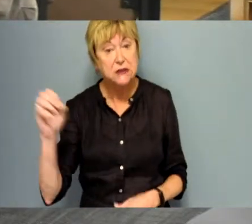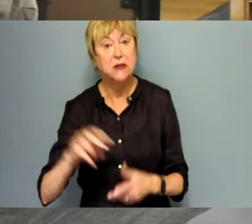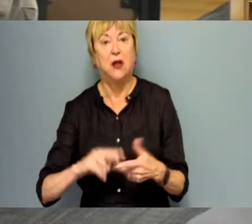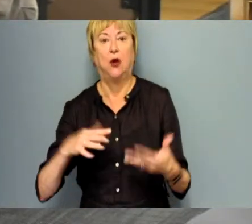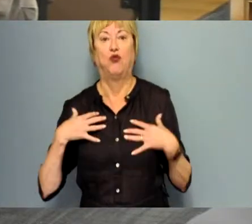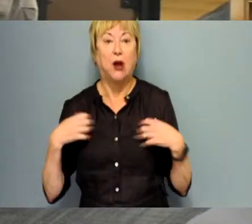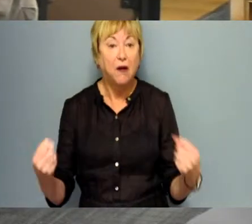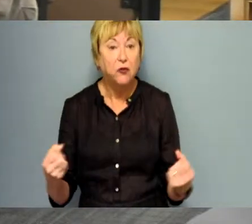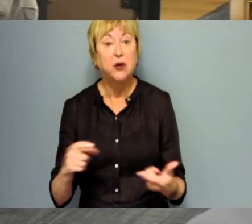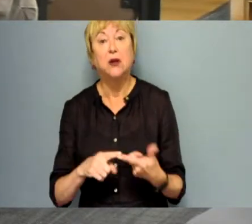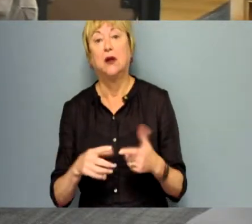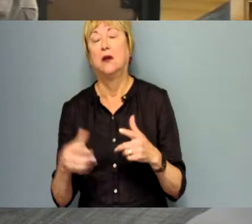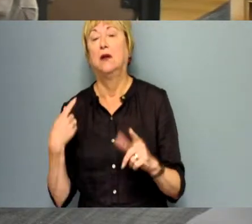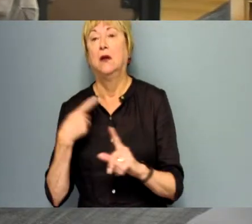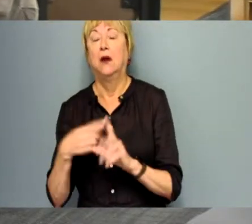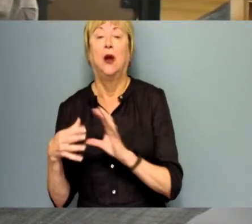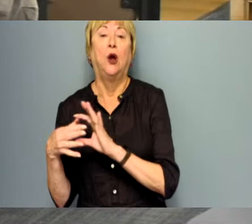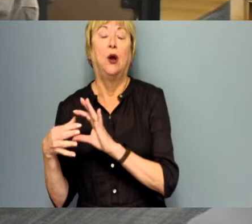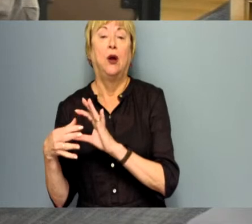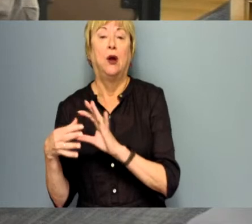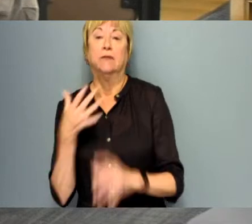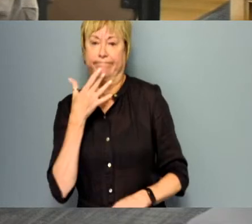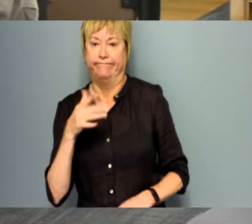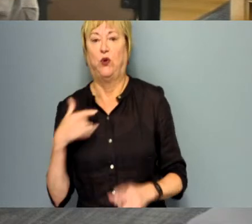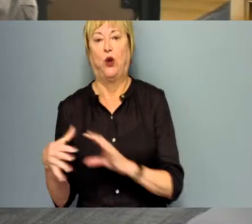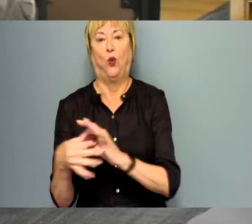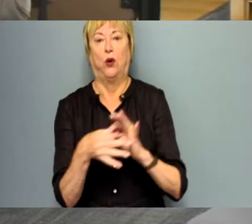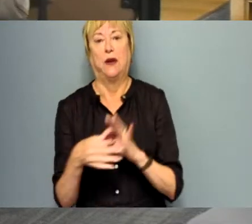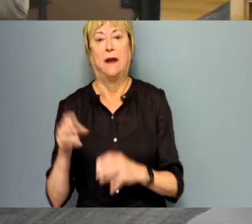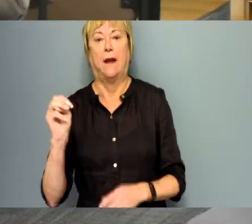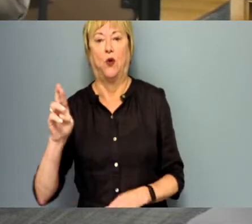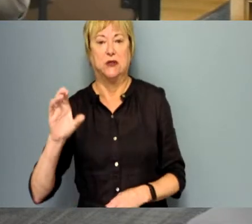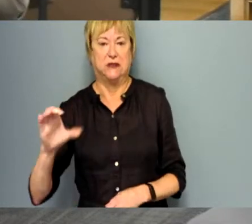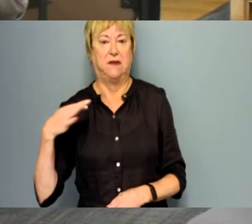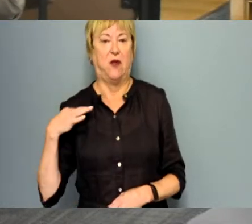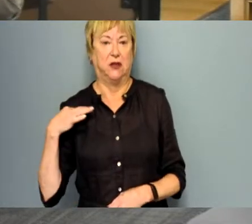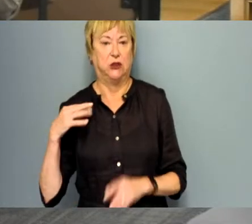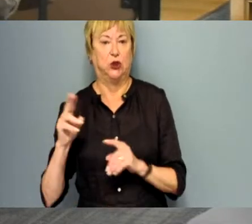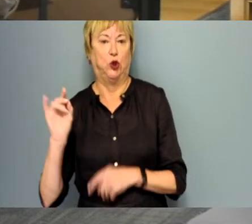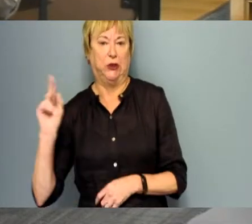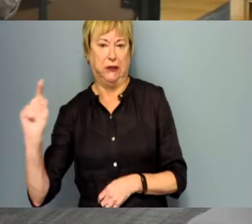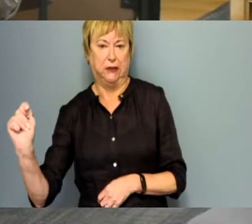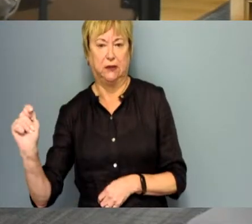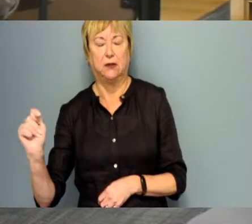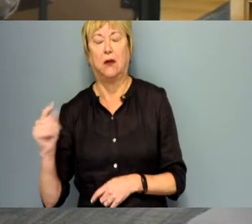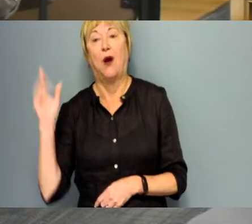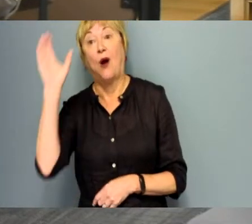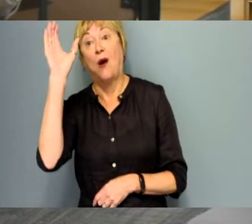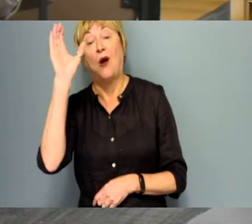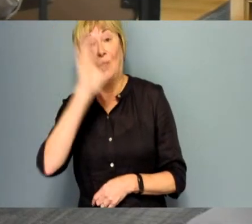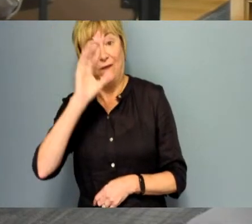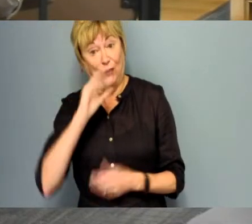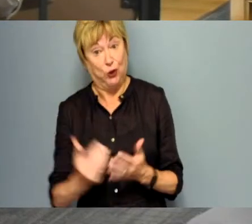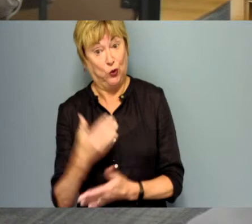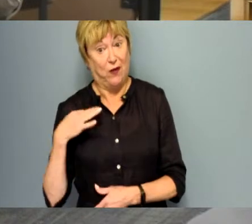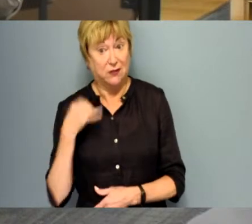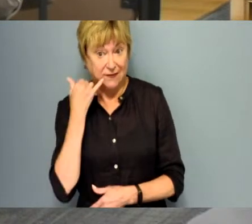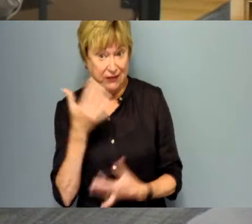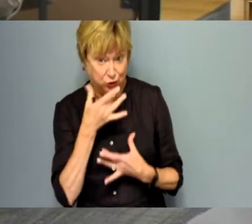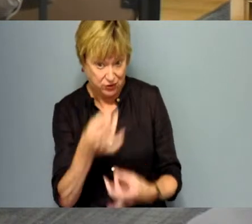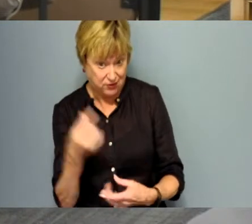also we have the privilege of coordinating the MRC volunteer unit. And we're always looking for volunteers if anyone's